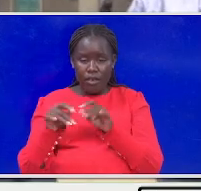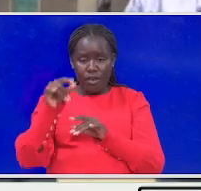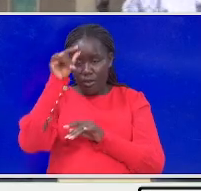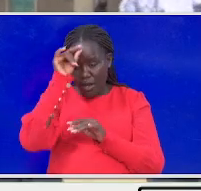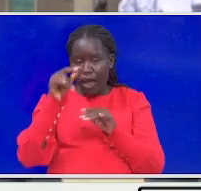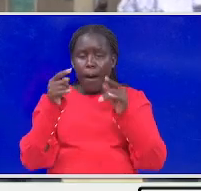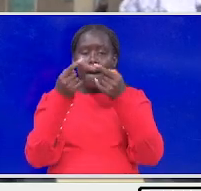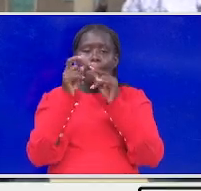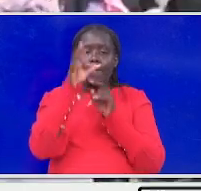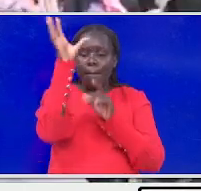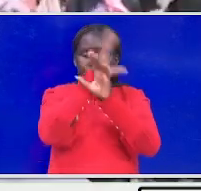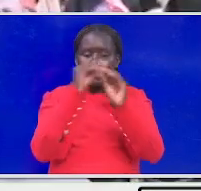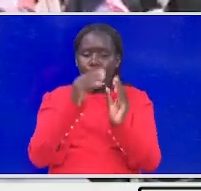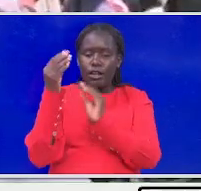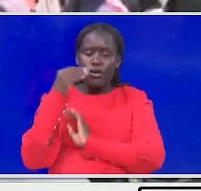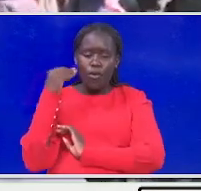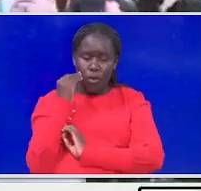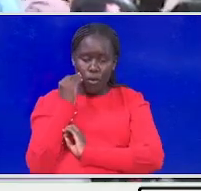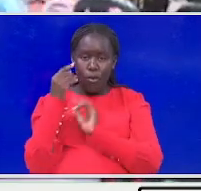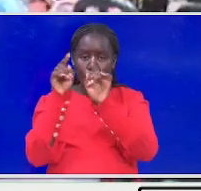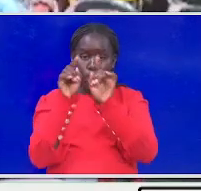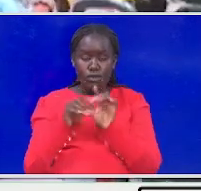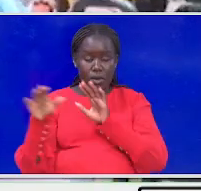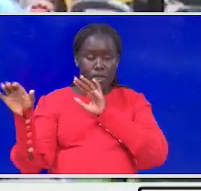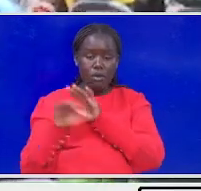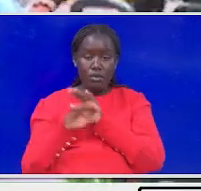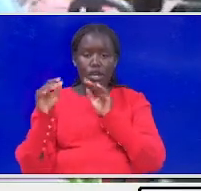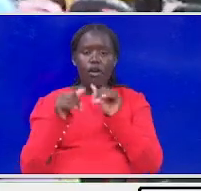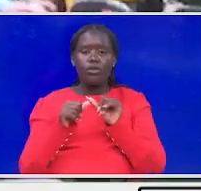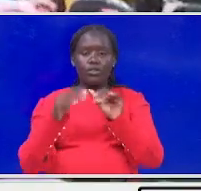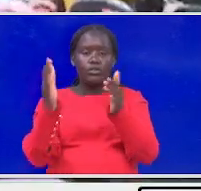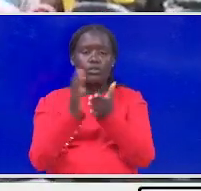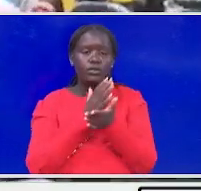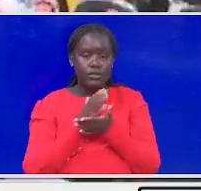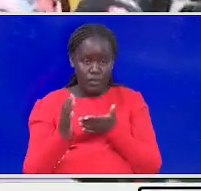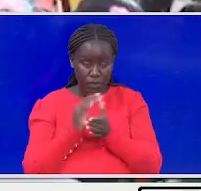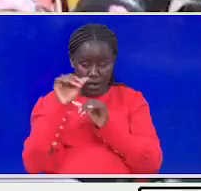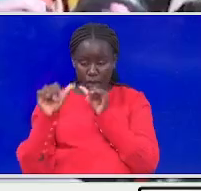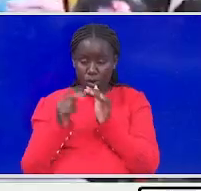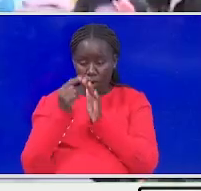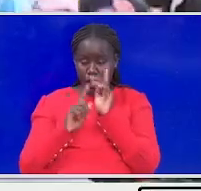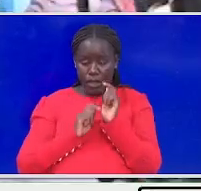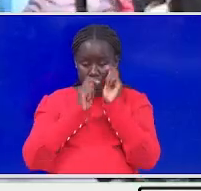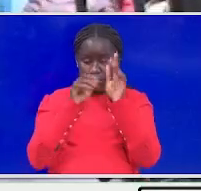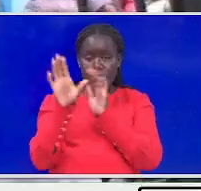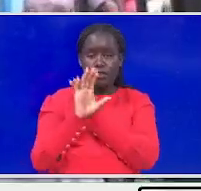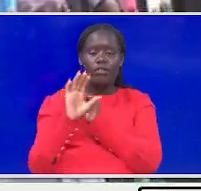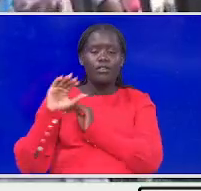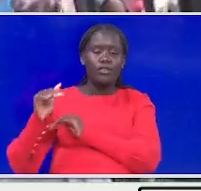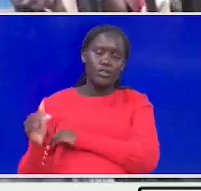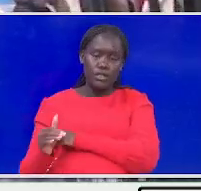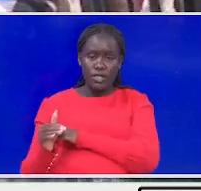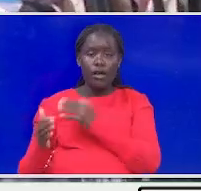pamoja na makamu wake, si mtu mmoja tu. Kenyans are now expected to continue sharing their insights on this bill through their respective constituencies, either